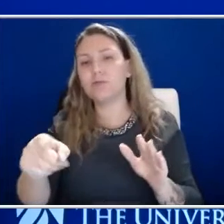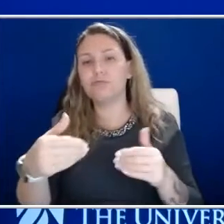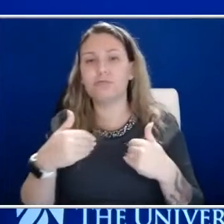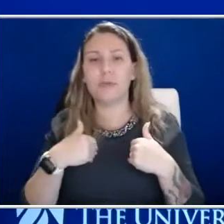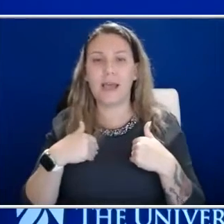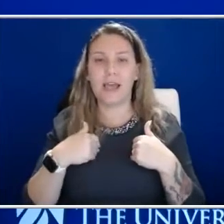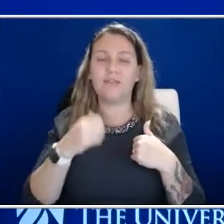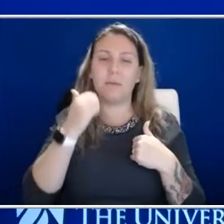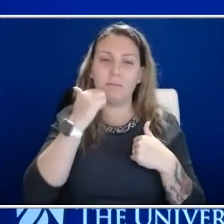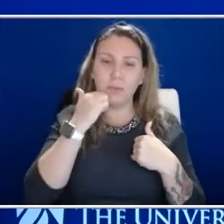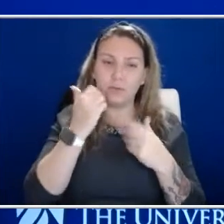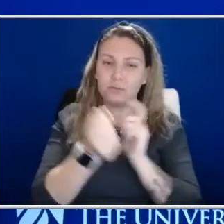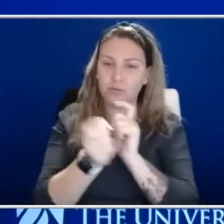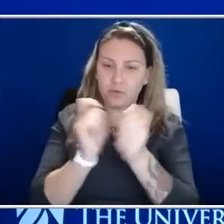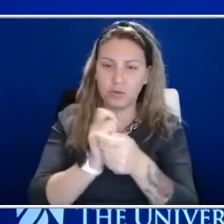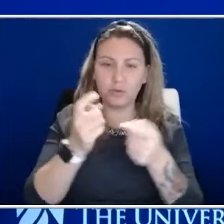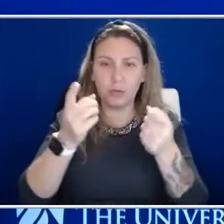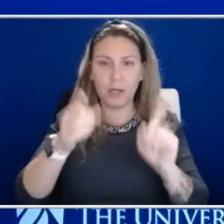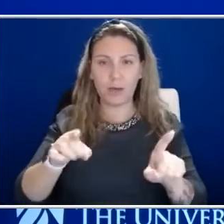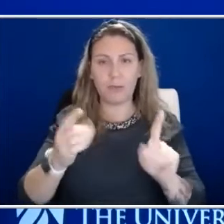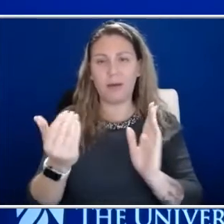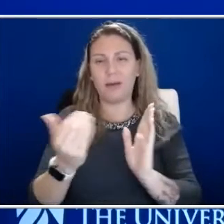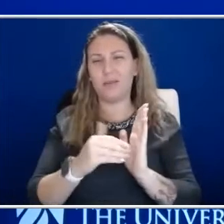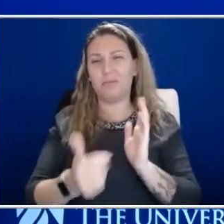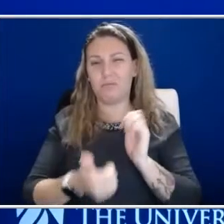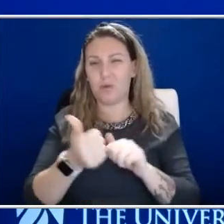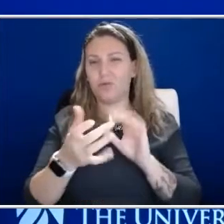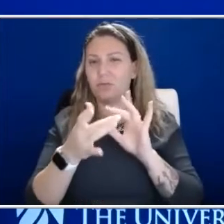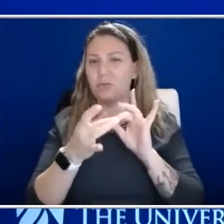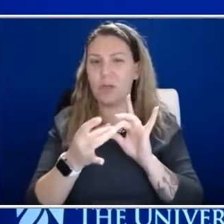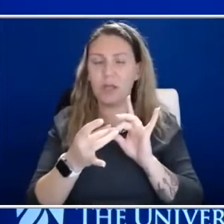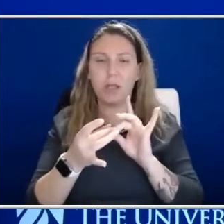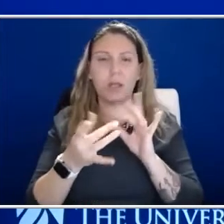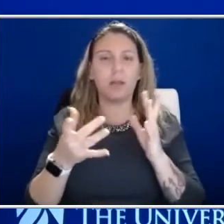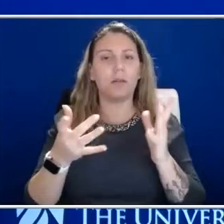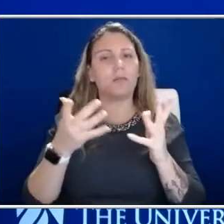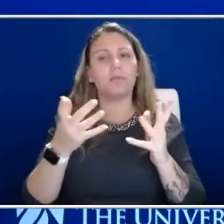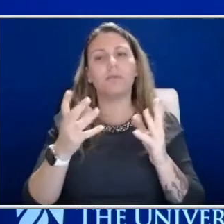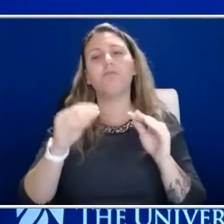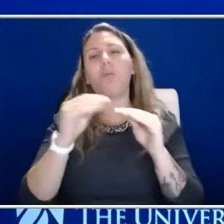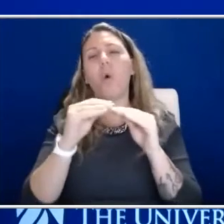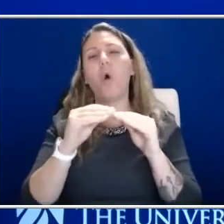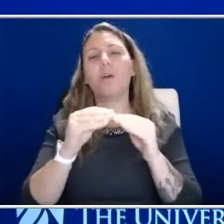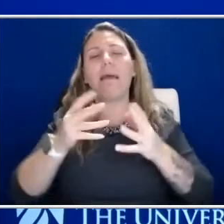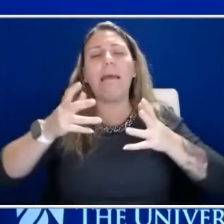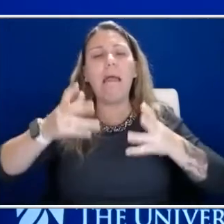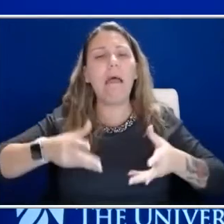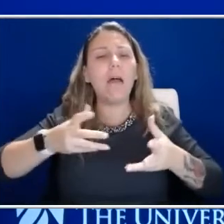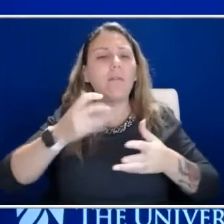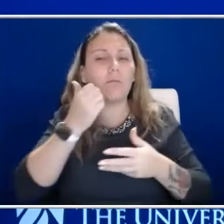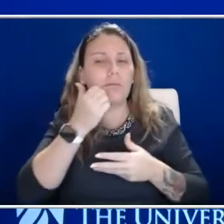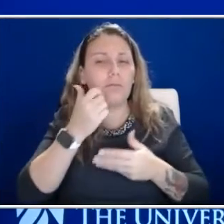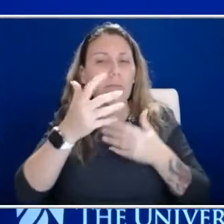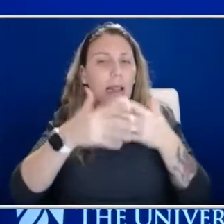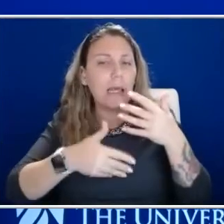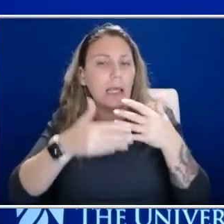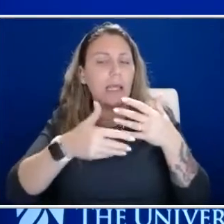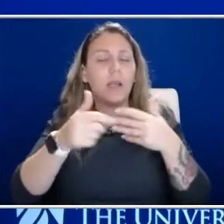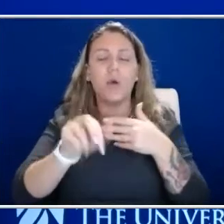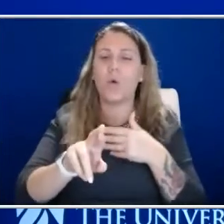changes that were taking place, again, mostly related with just a little bit more either heavier bleeding or bleeding at